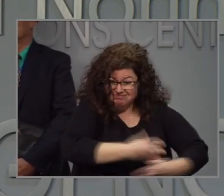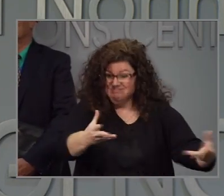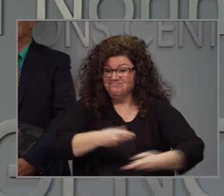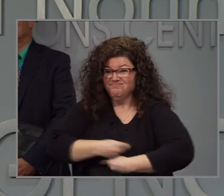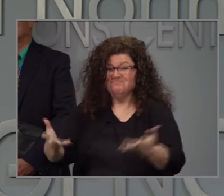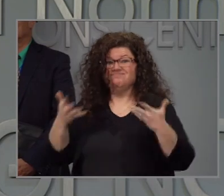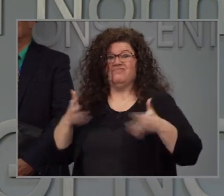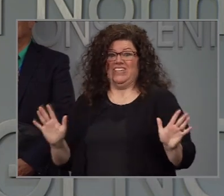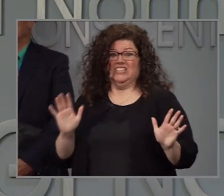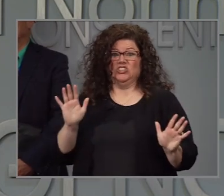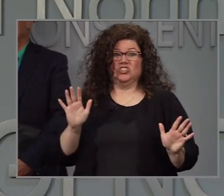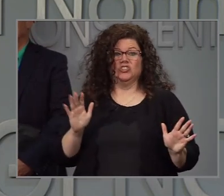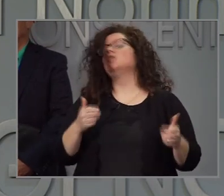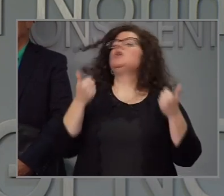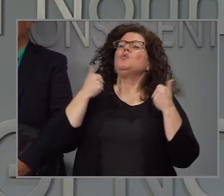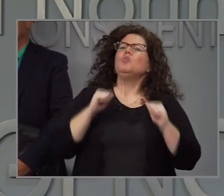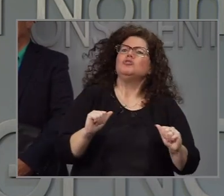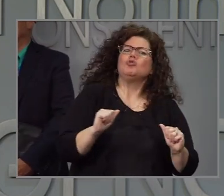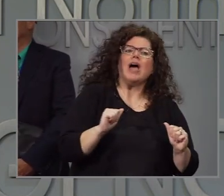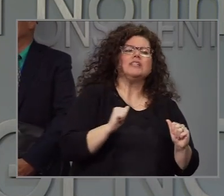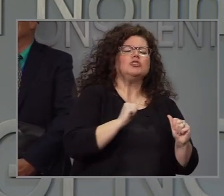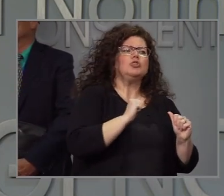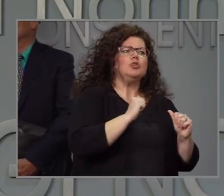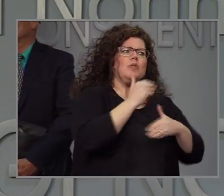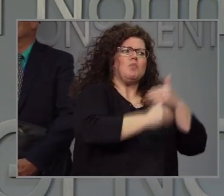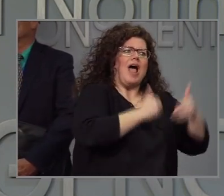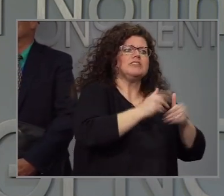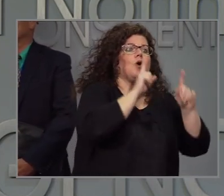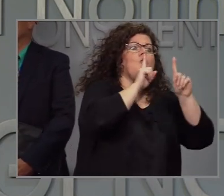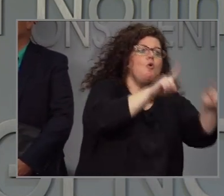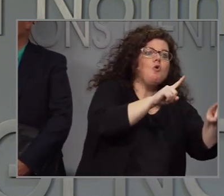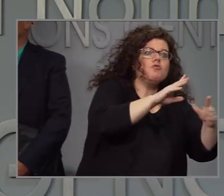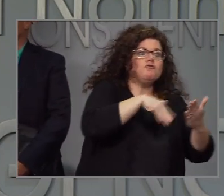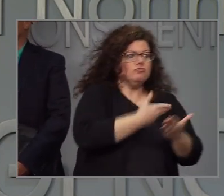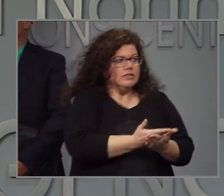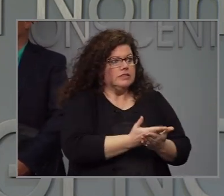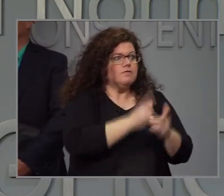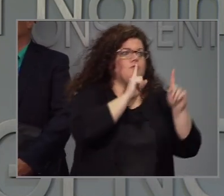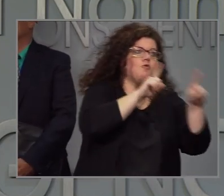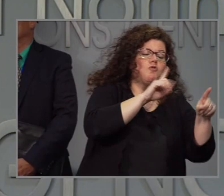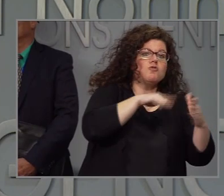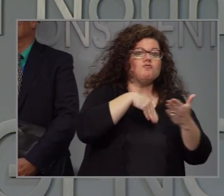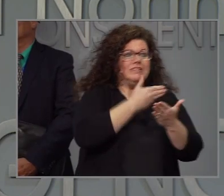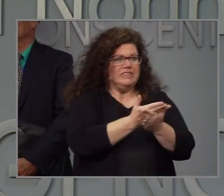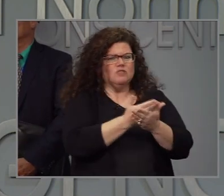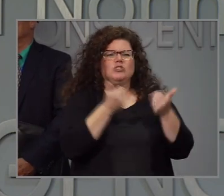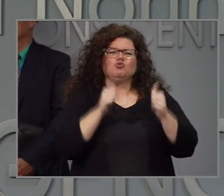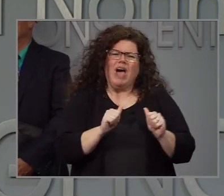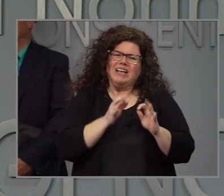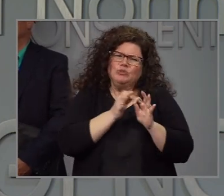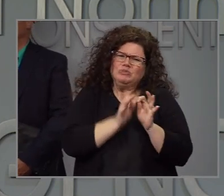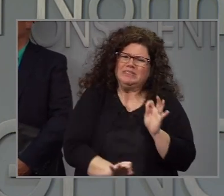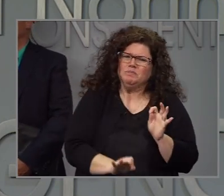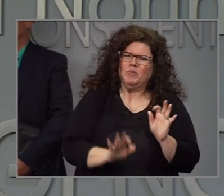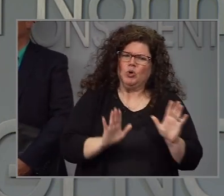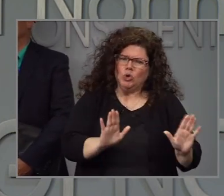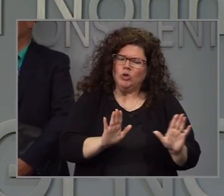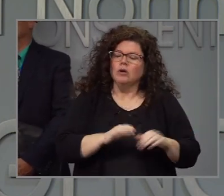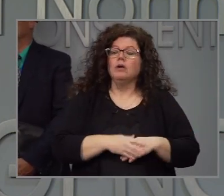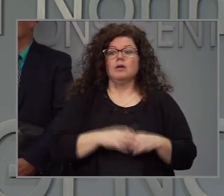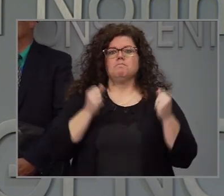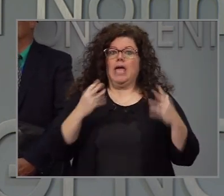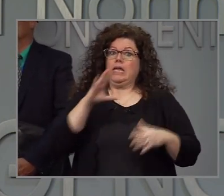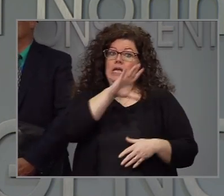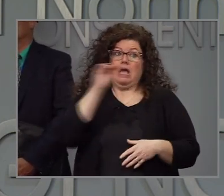streamline the processes for purchasing. We've been receiving countless offers from vendors via email, text, and phone